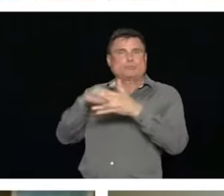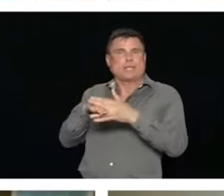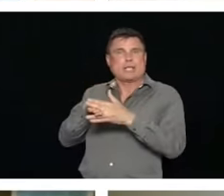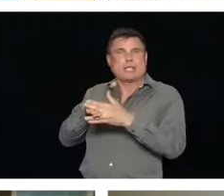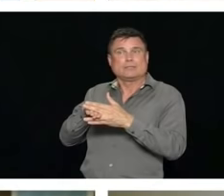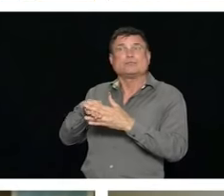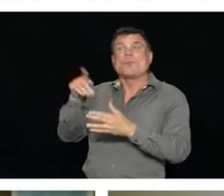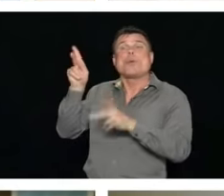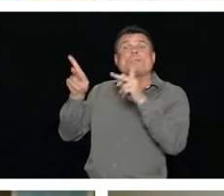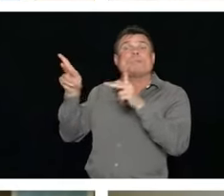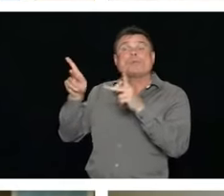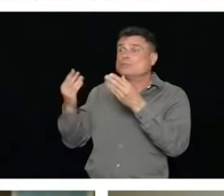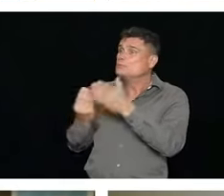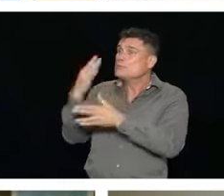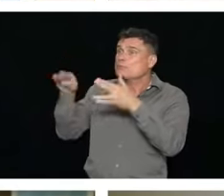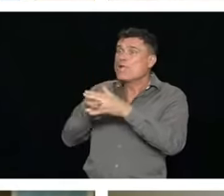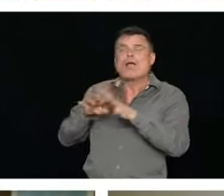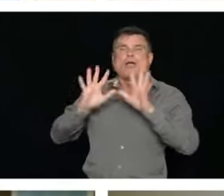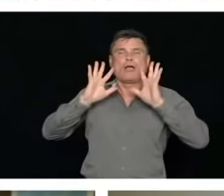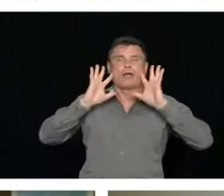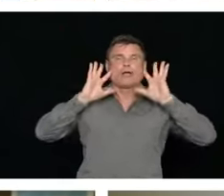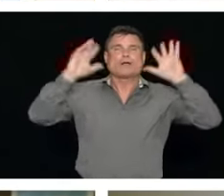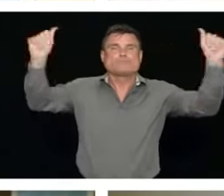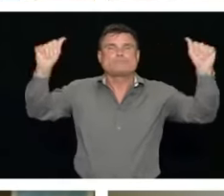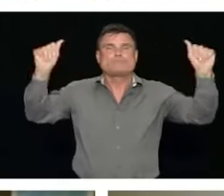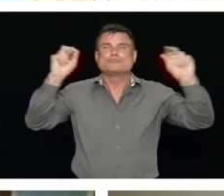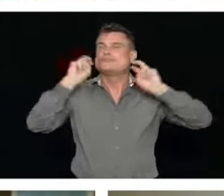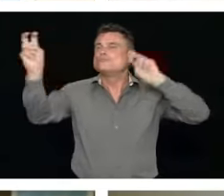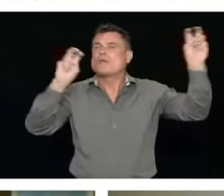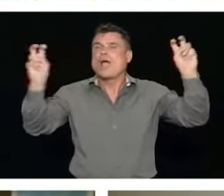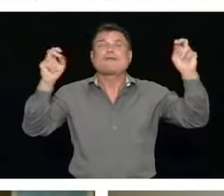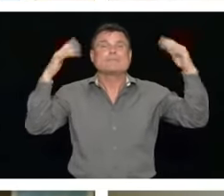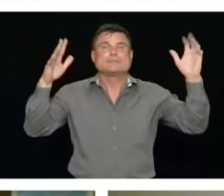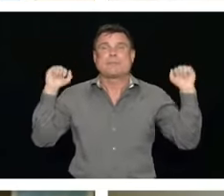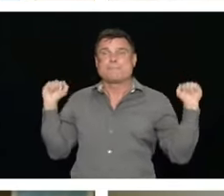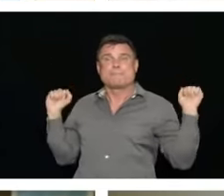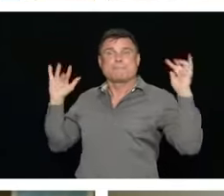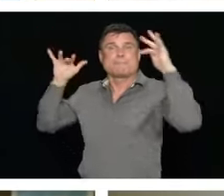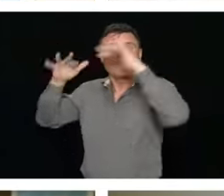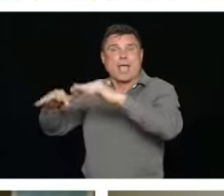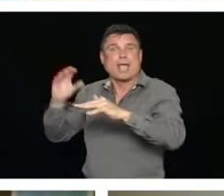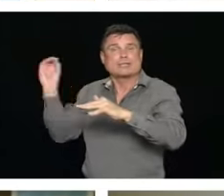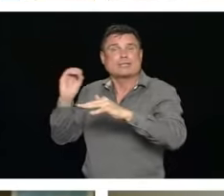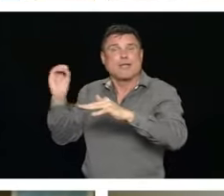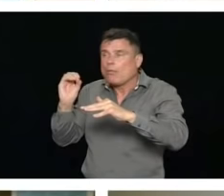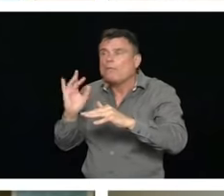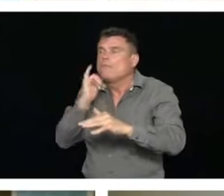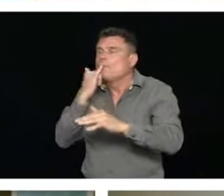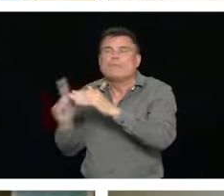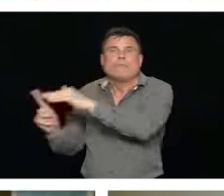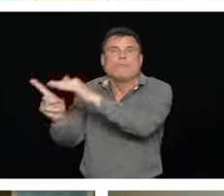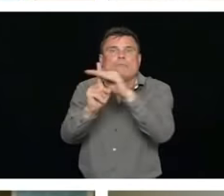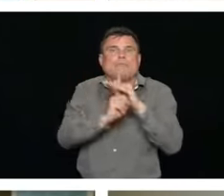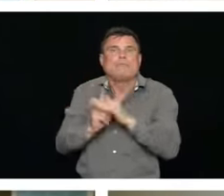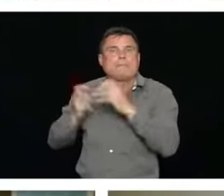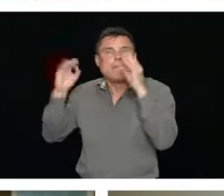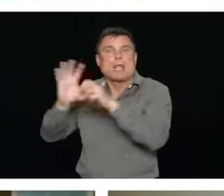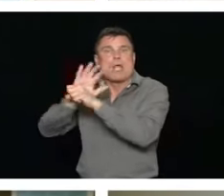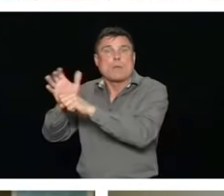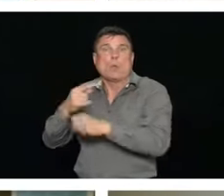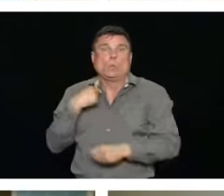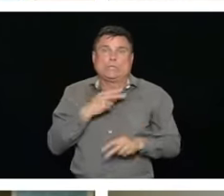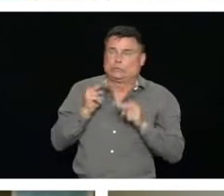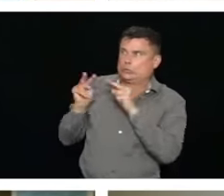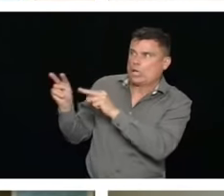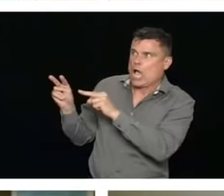I think, on that basis. And I look at the most recent data, and it must have been very difficult for, you know, Dr. Bonnie Henry's equivalent and my equivalent,